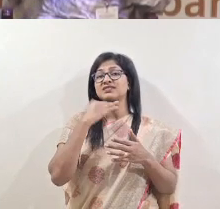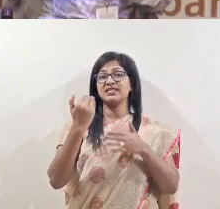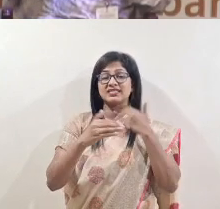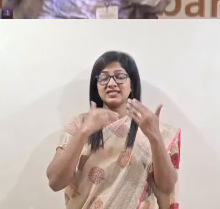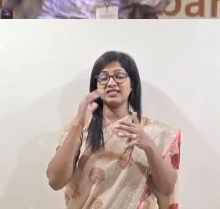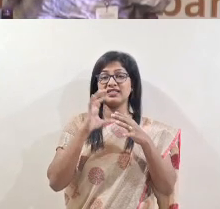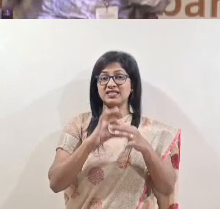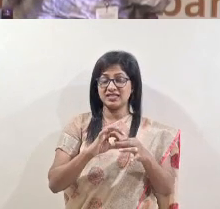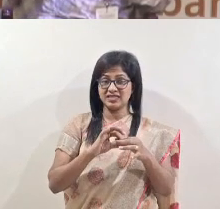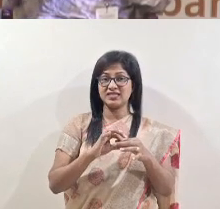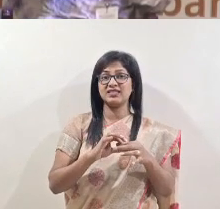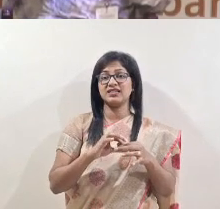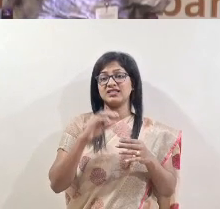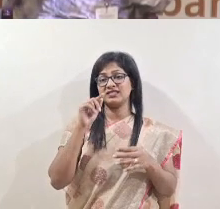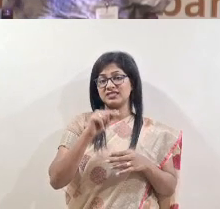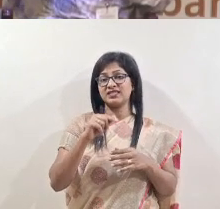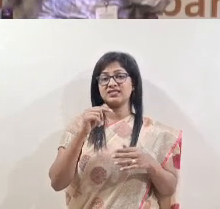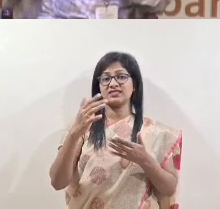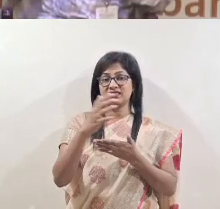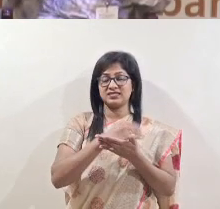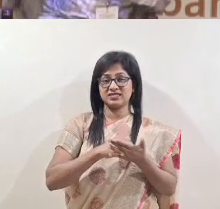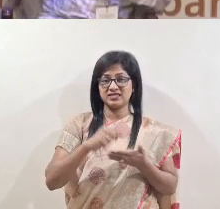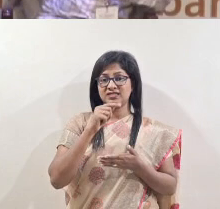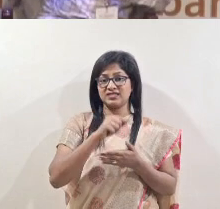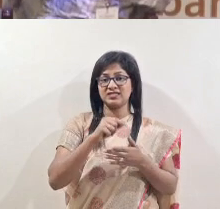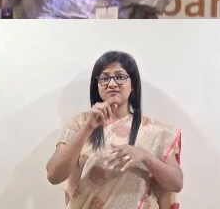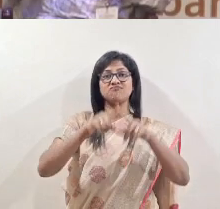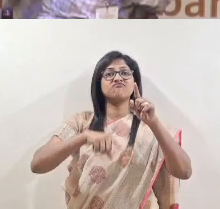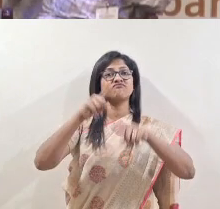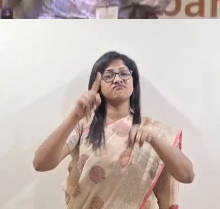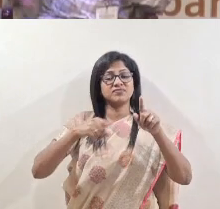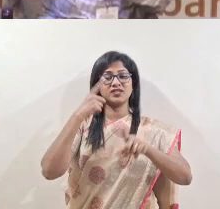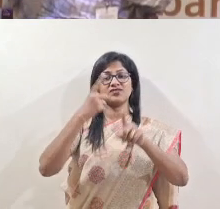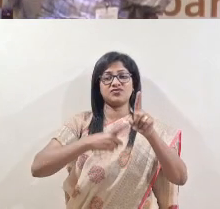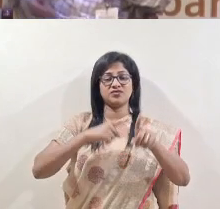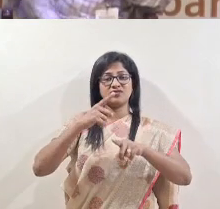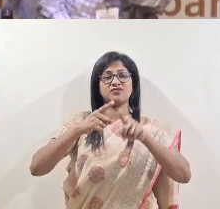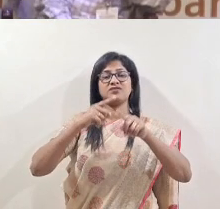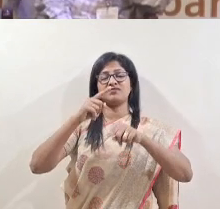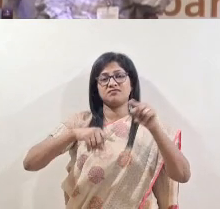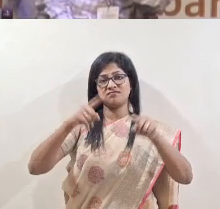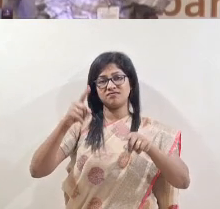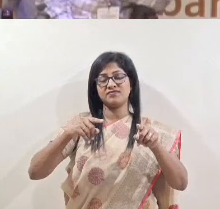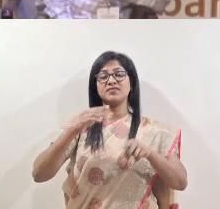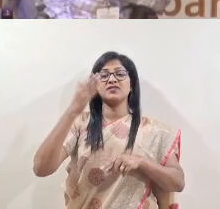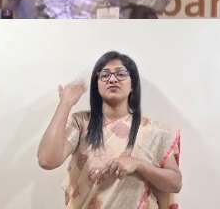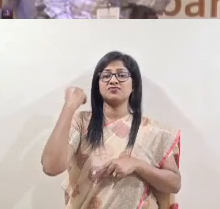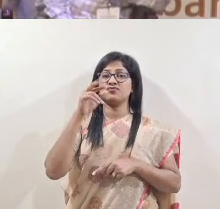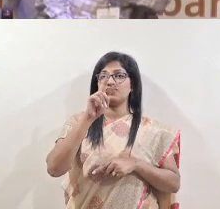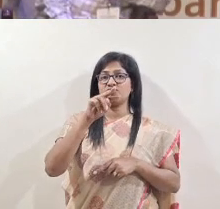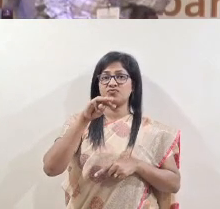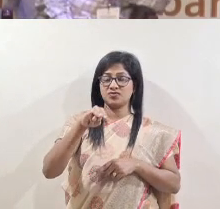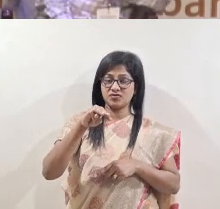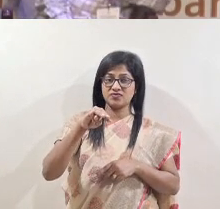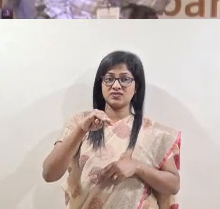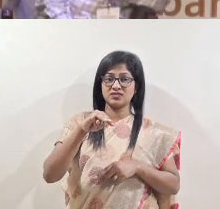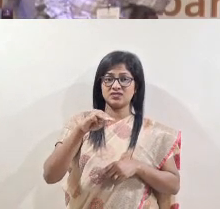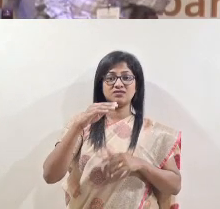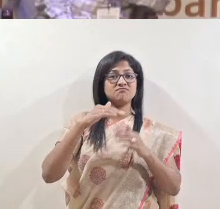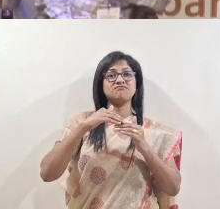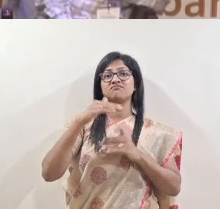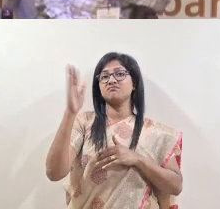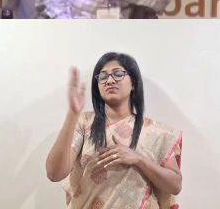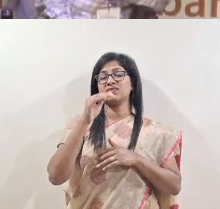VRUs, this data is fluctuating from year to year. 2000 it was more than 60, around